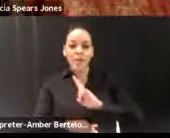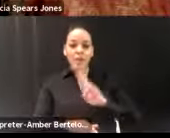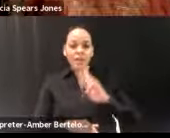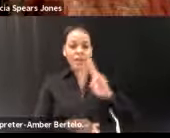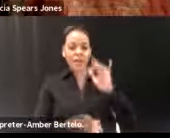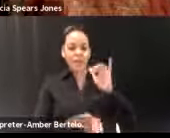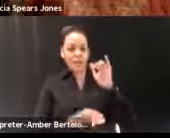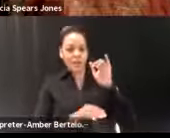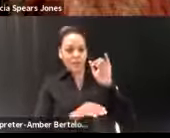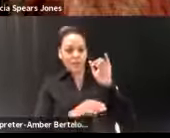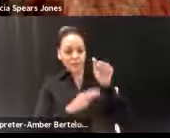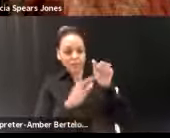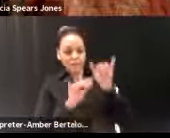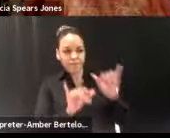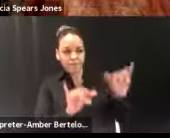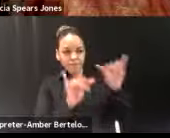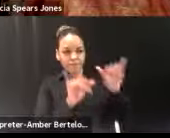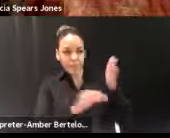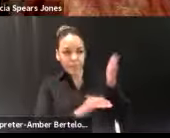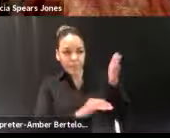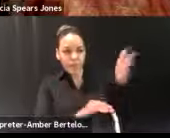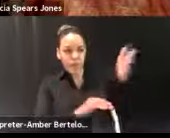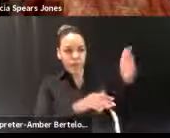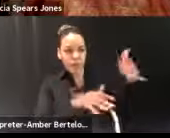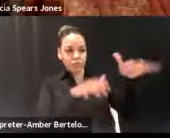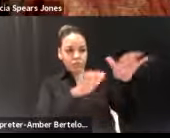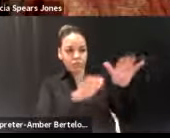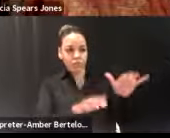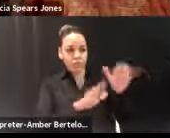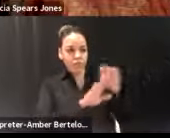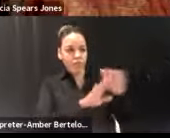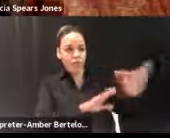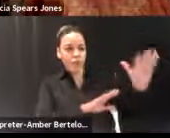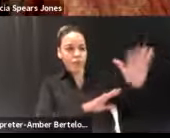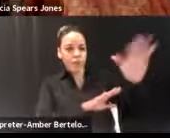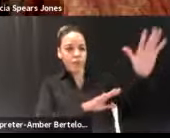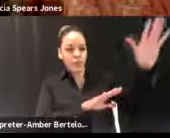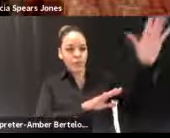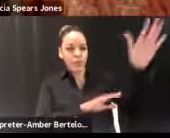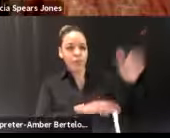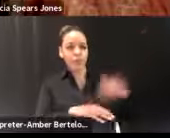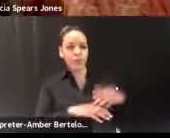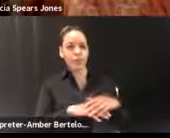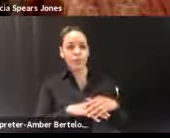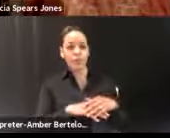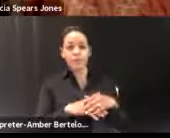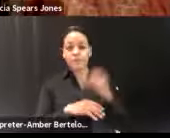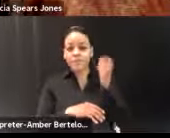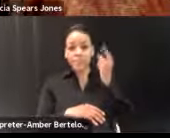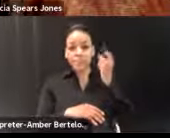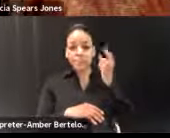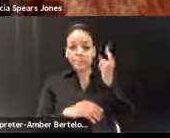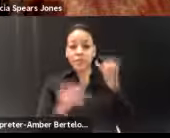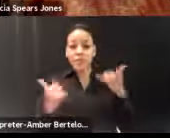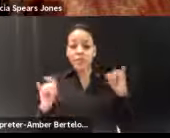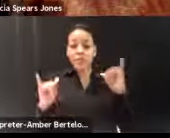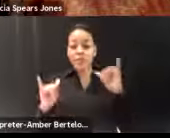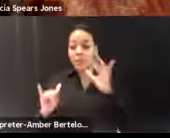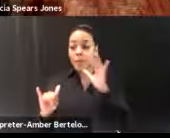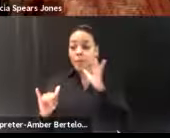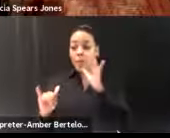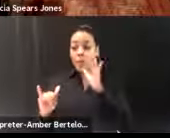foothills, by the back door, in a convent, off a mountainside. And yet, the mother's breast